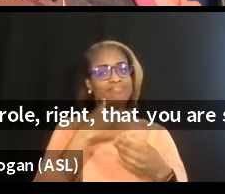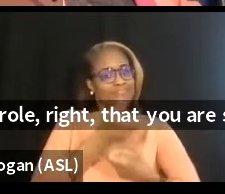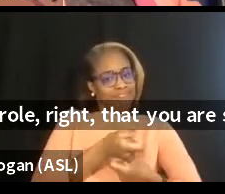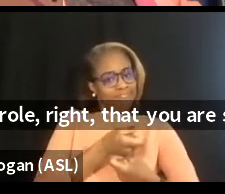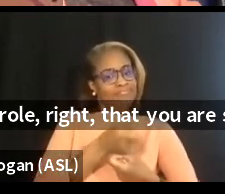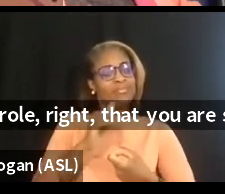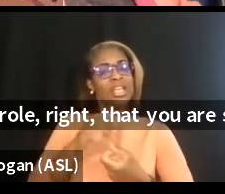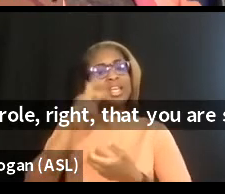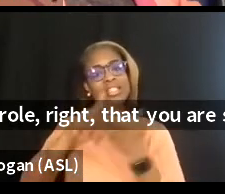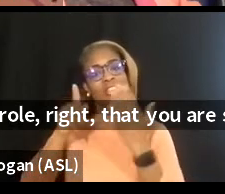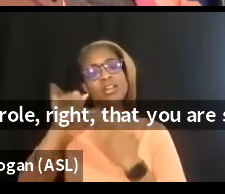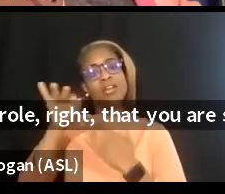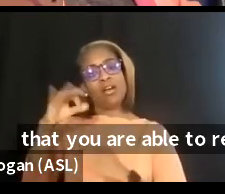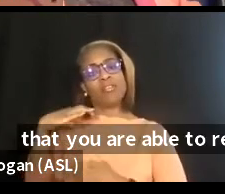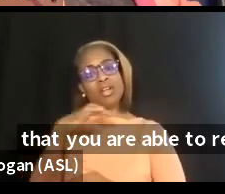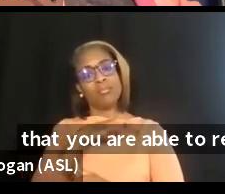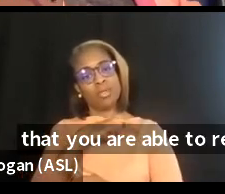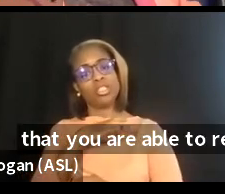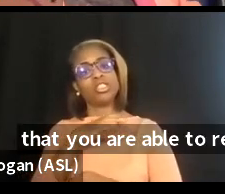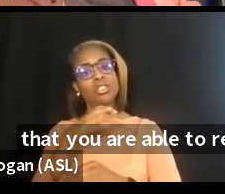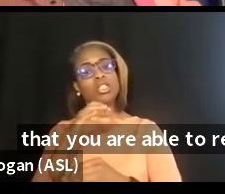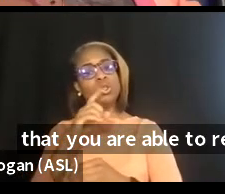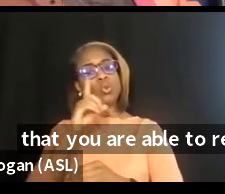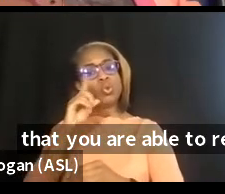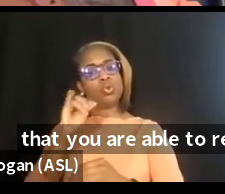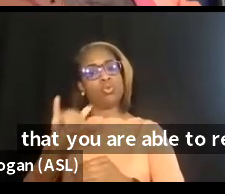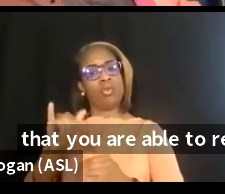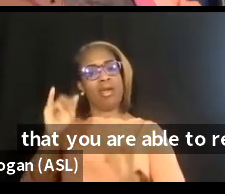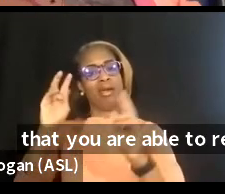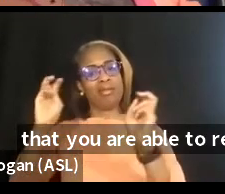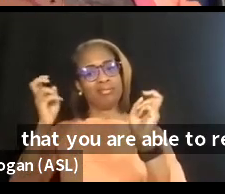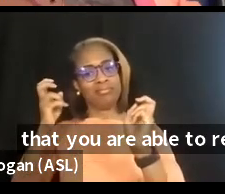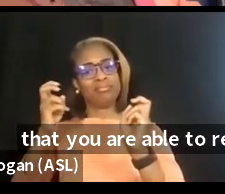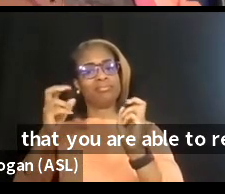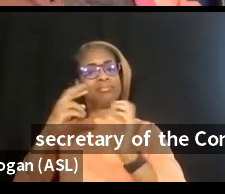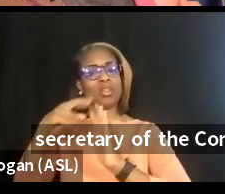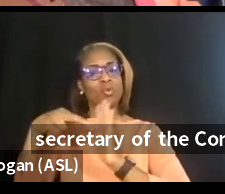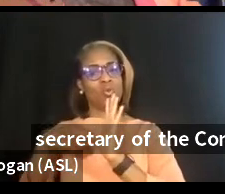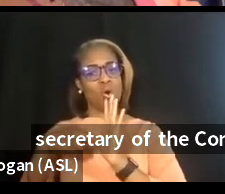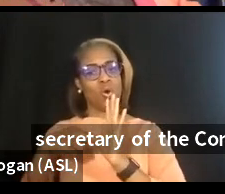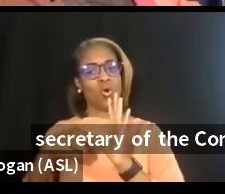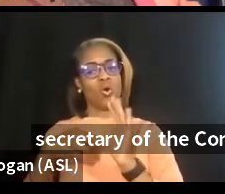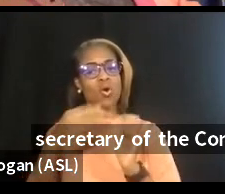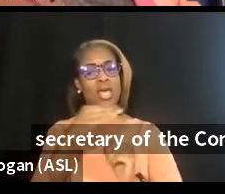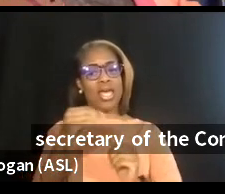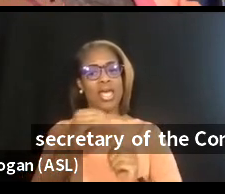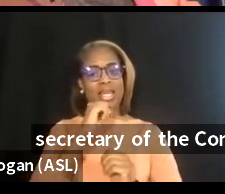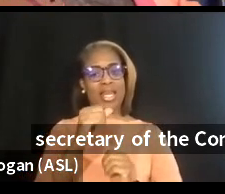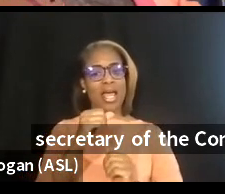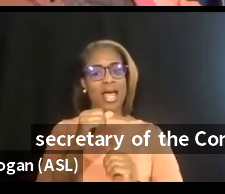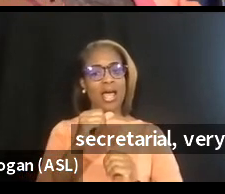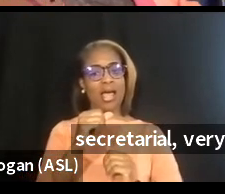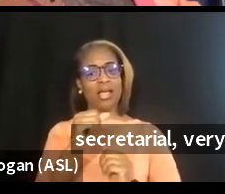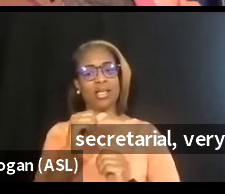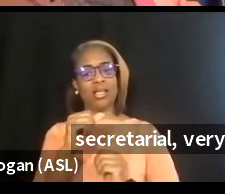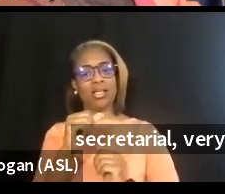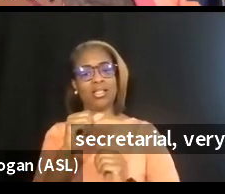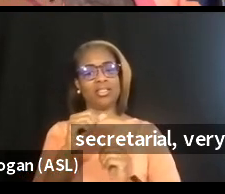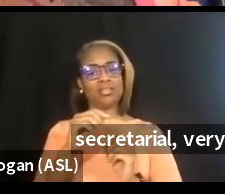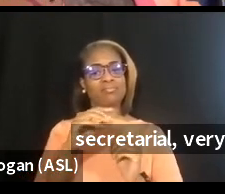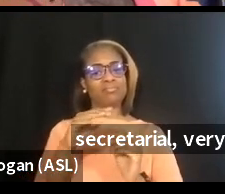secretary of the commission is playing that very secretarial, very sort of facilitating role and not, you know, providing comment in a